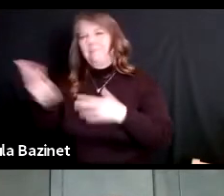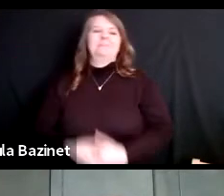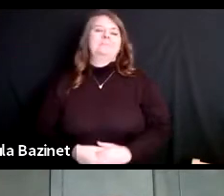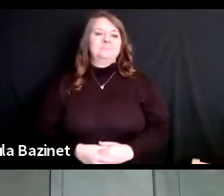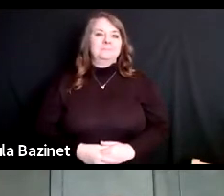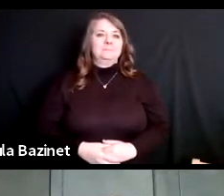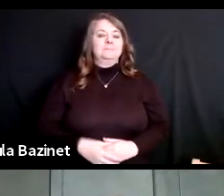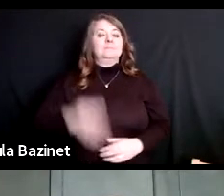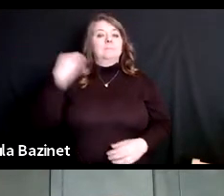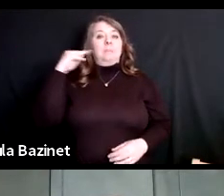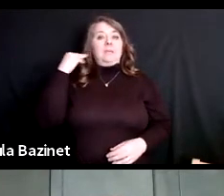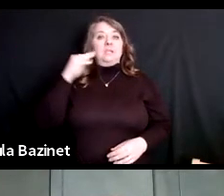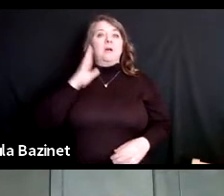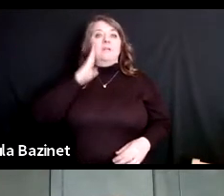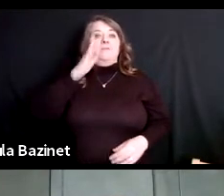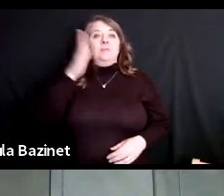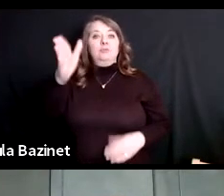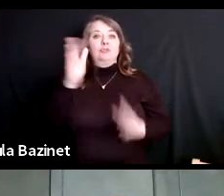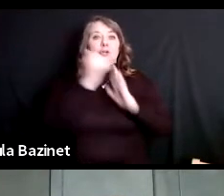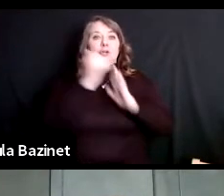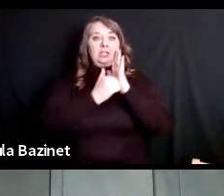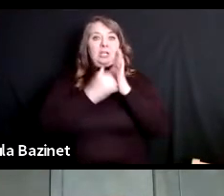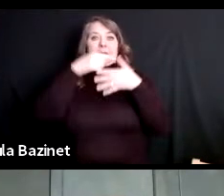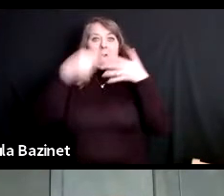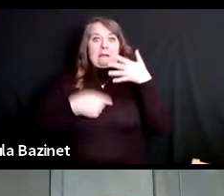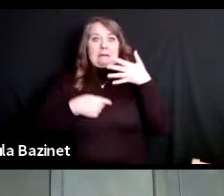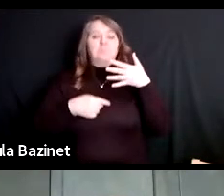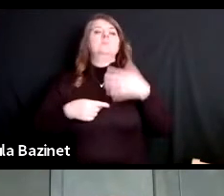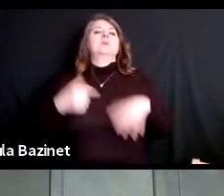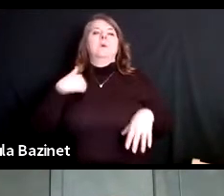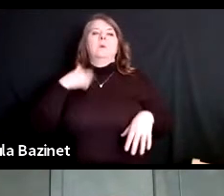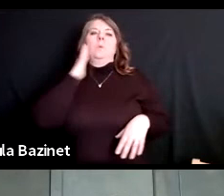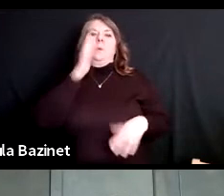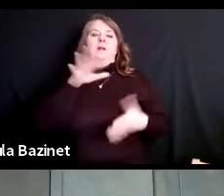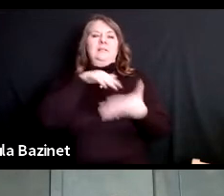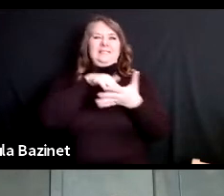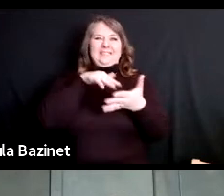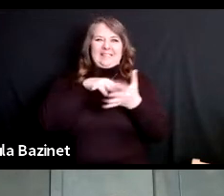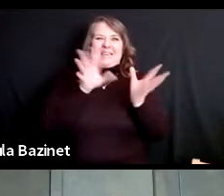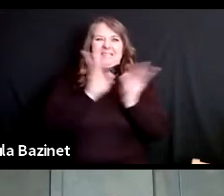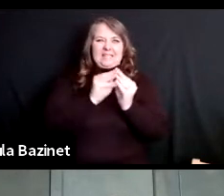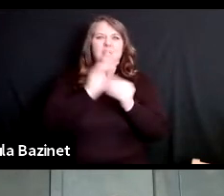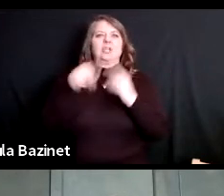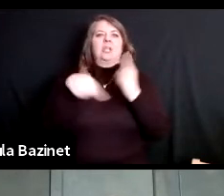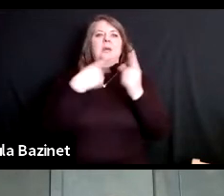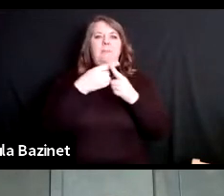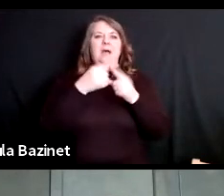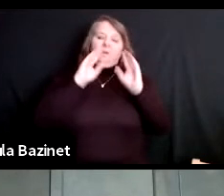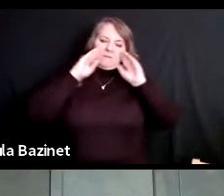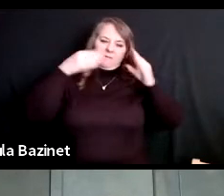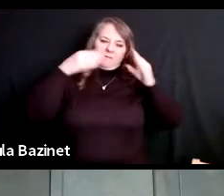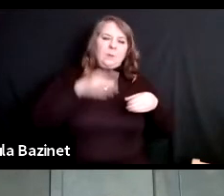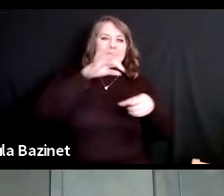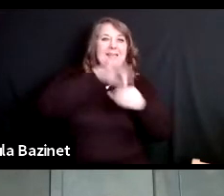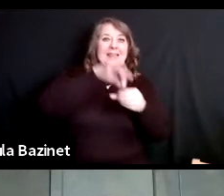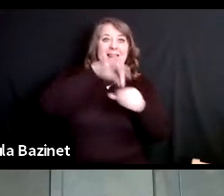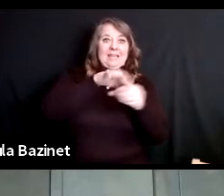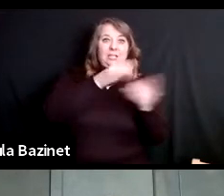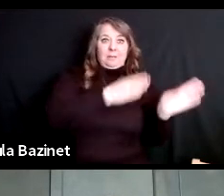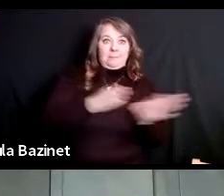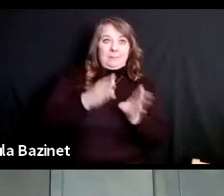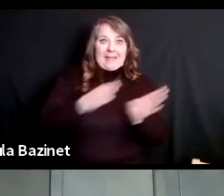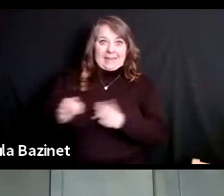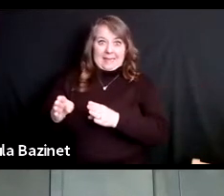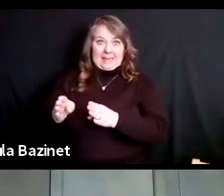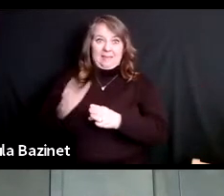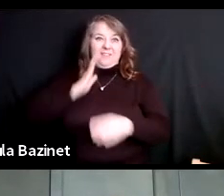presentation. So future agenda items, we will have a study session focused on election planning, and we'll be talking about potential